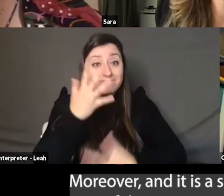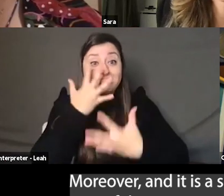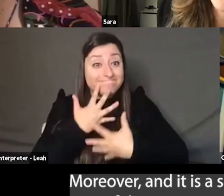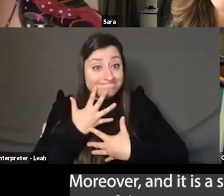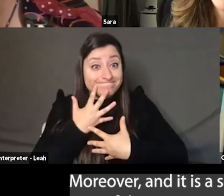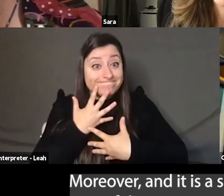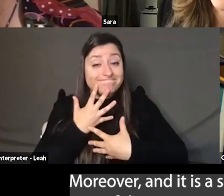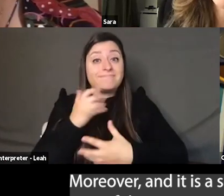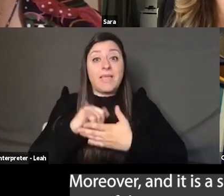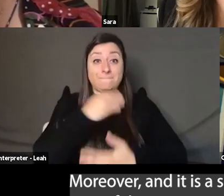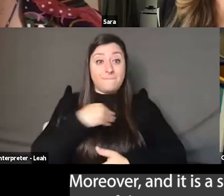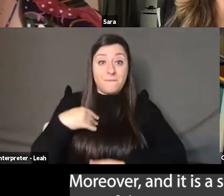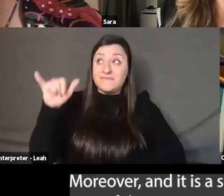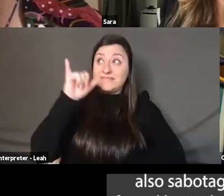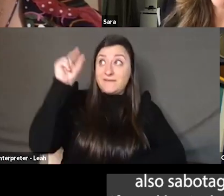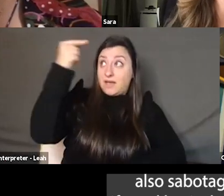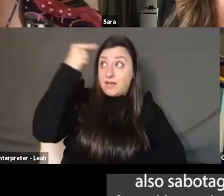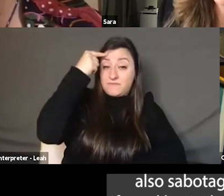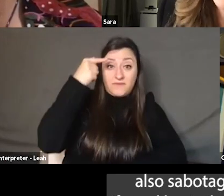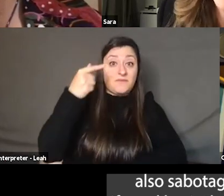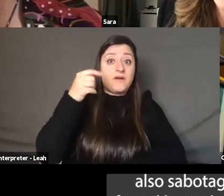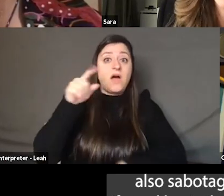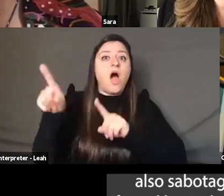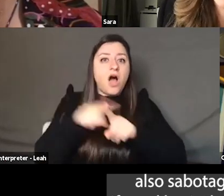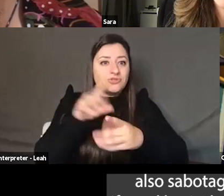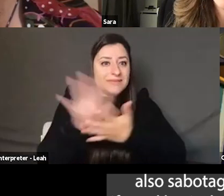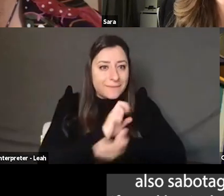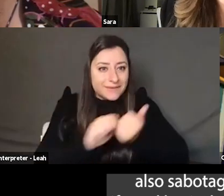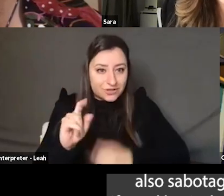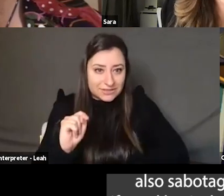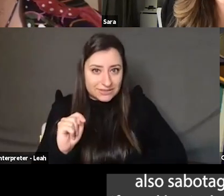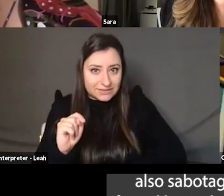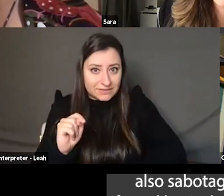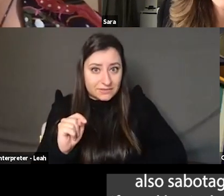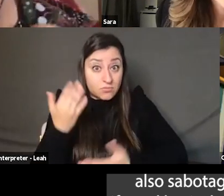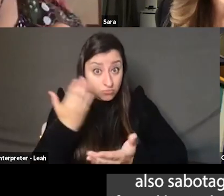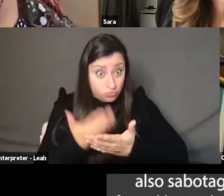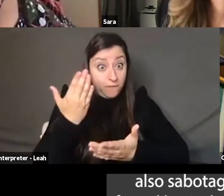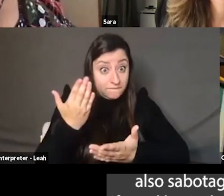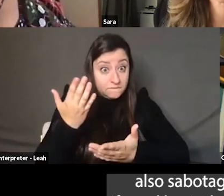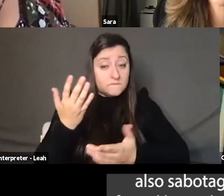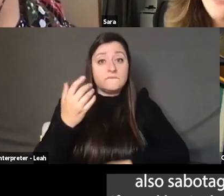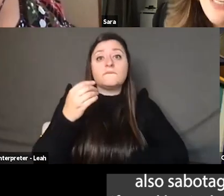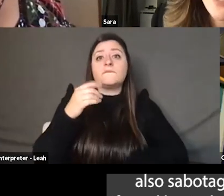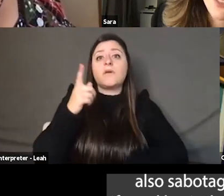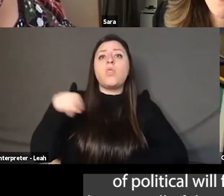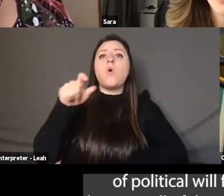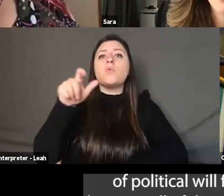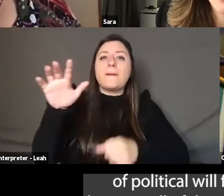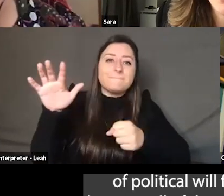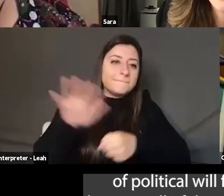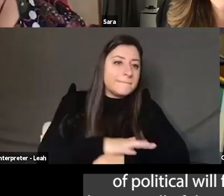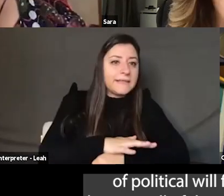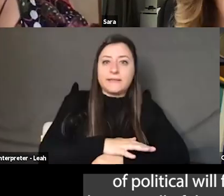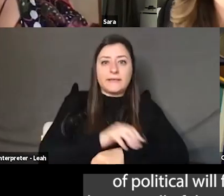members of the same government of Dieppe also sabotaged it. Proof, if need be, is the complete lack of